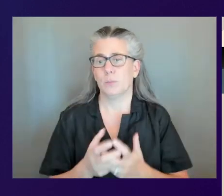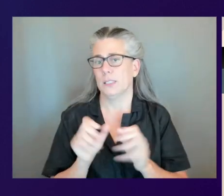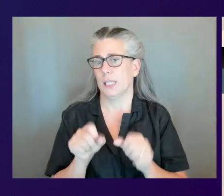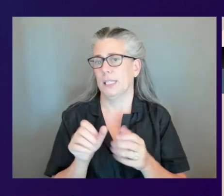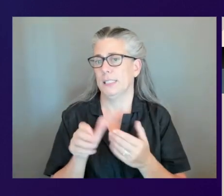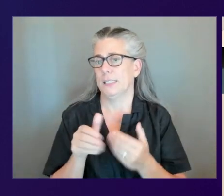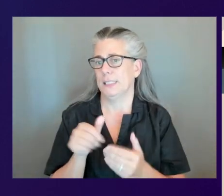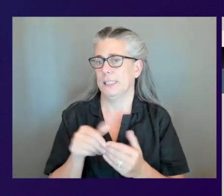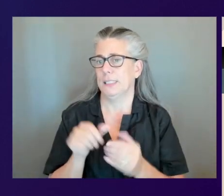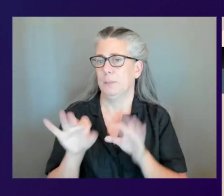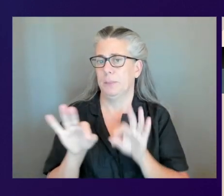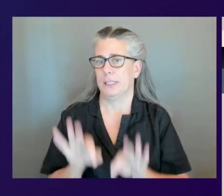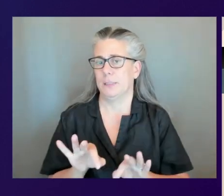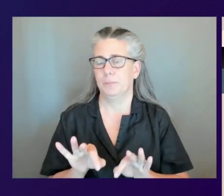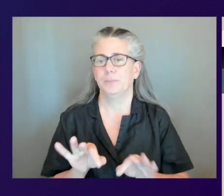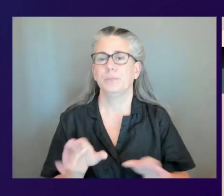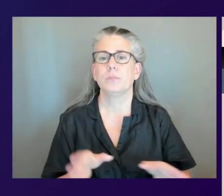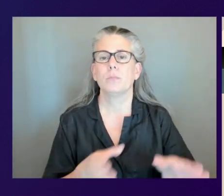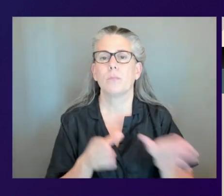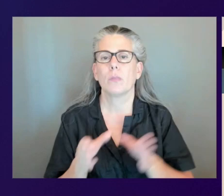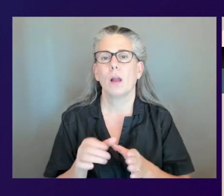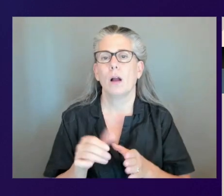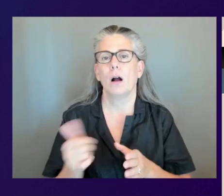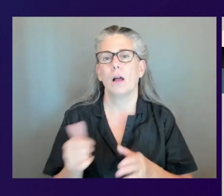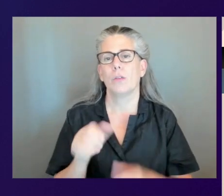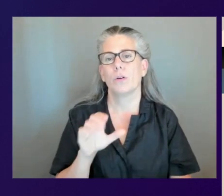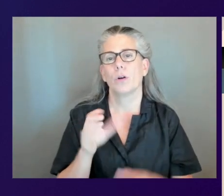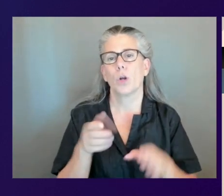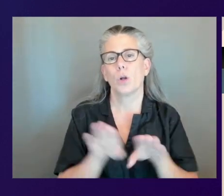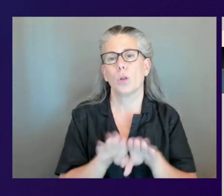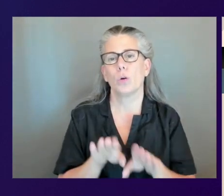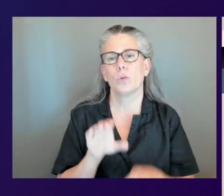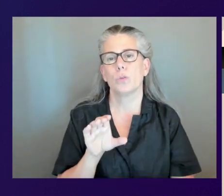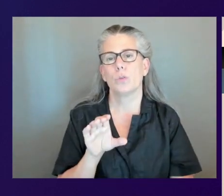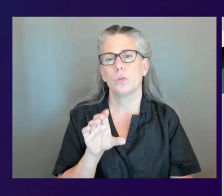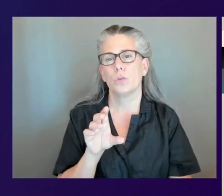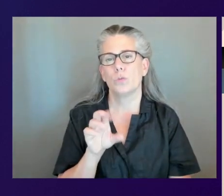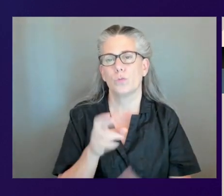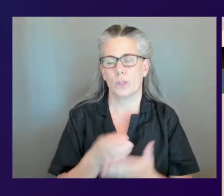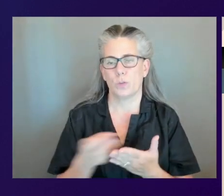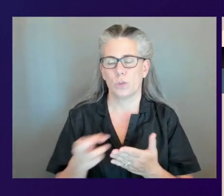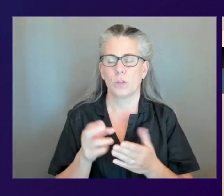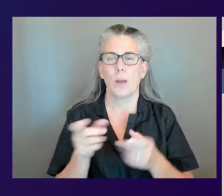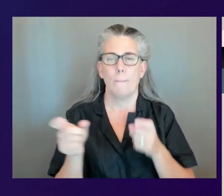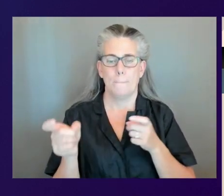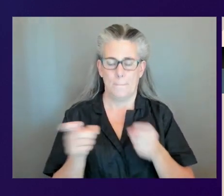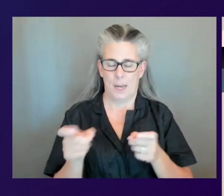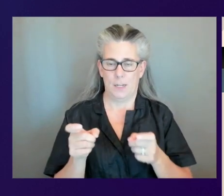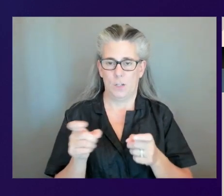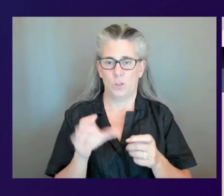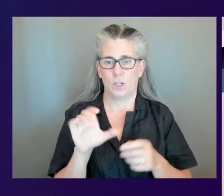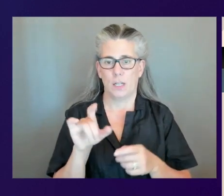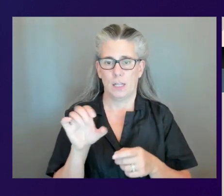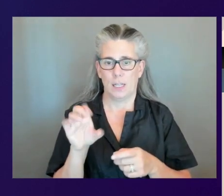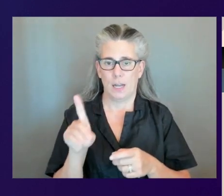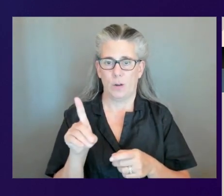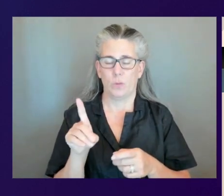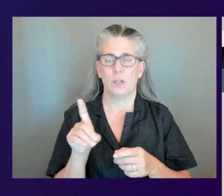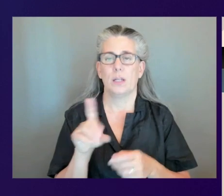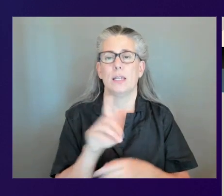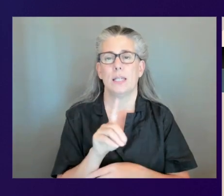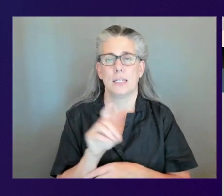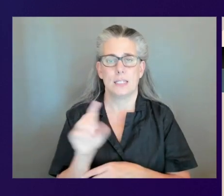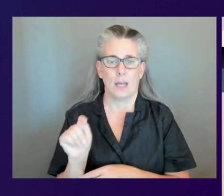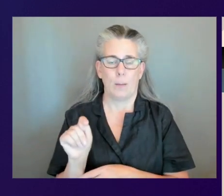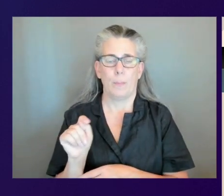our resources because I think that's where things get a little more interesting. You can see your managed cloud desktop pools. I'm going to click in. My dear friend